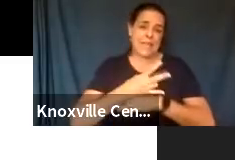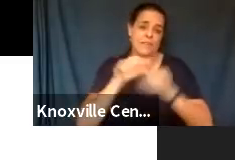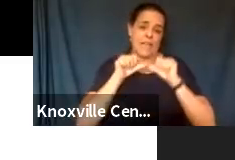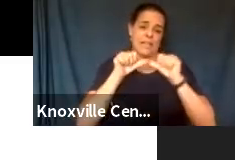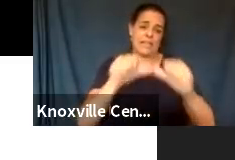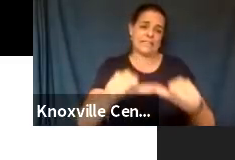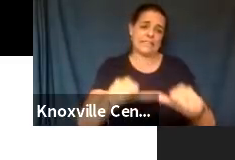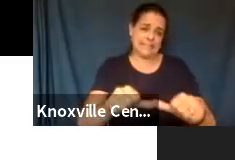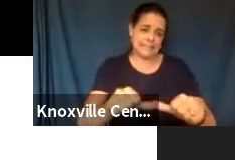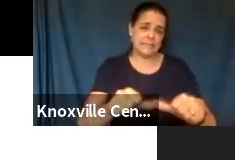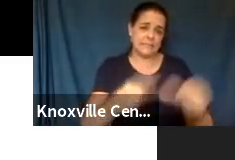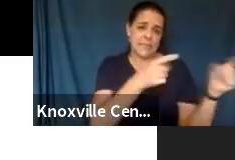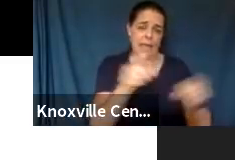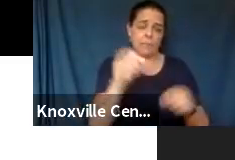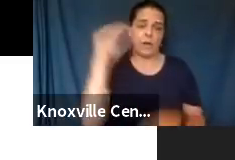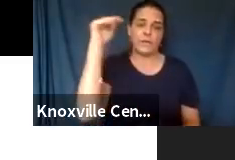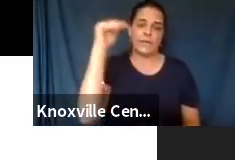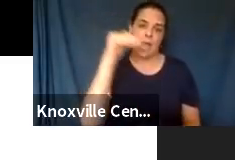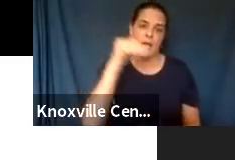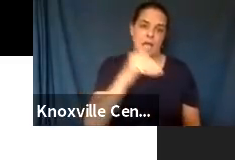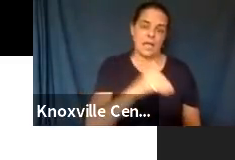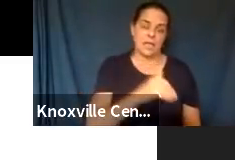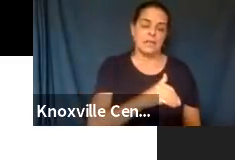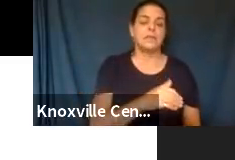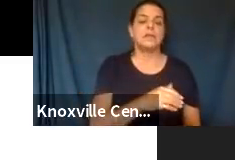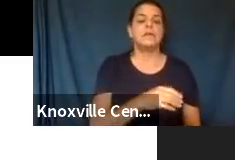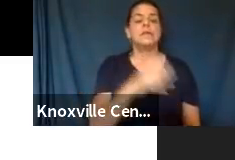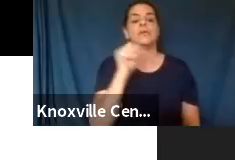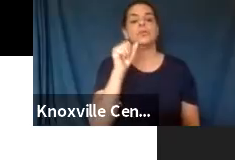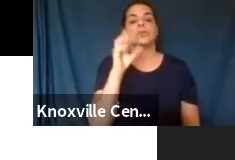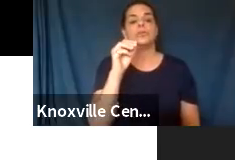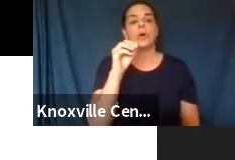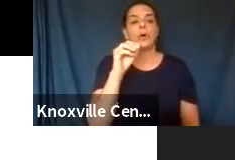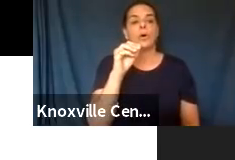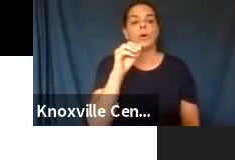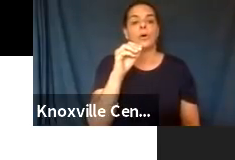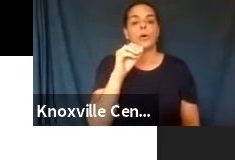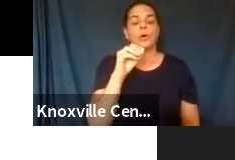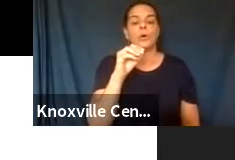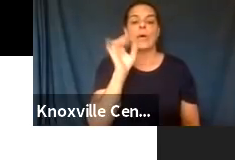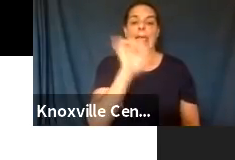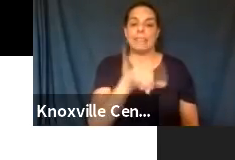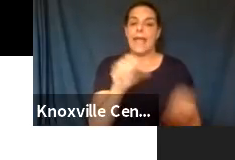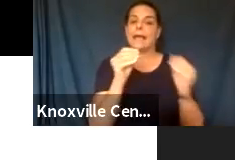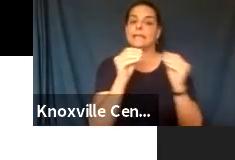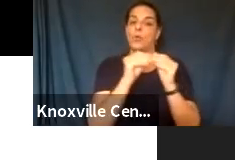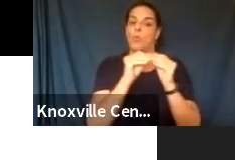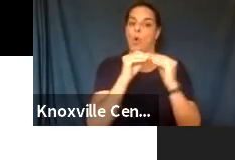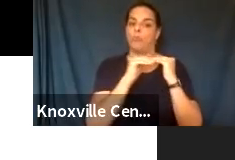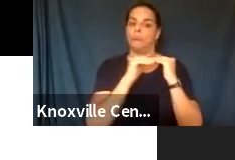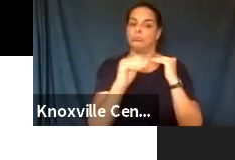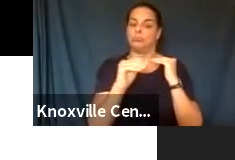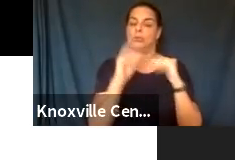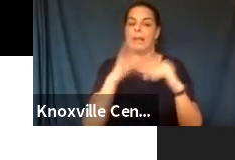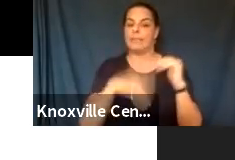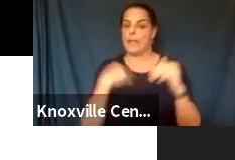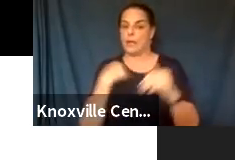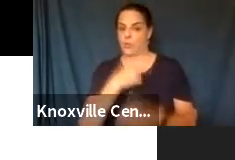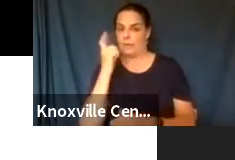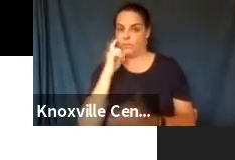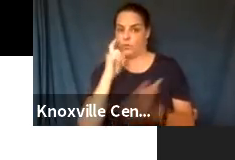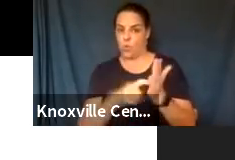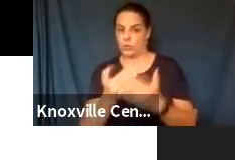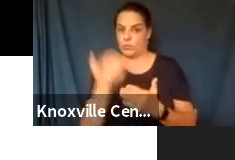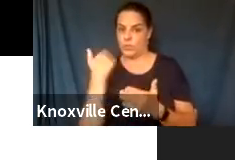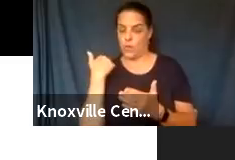stretch of decline. And so that's more consistent than what we've seen before. And